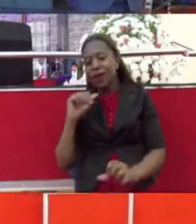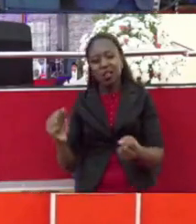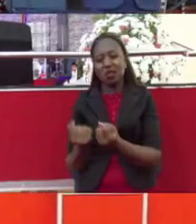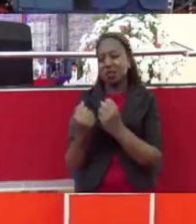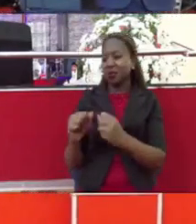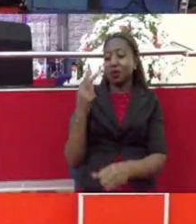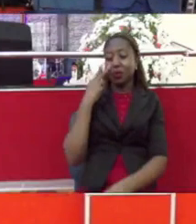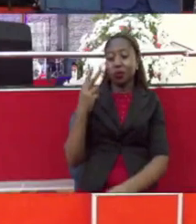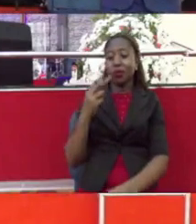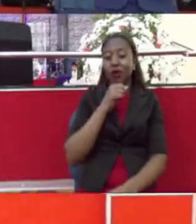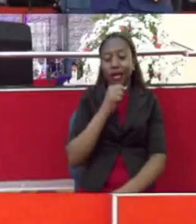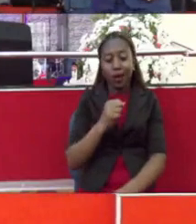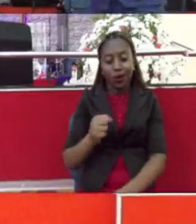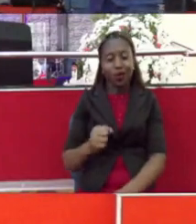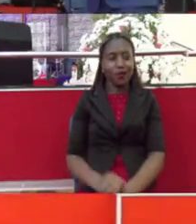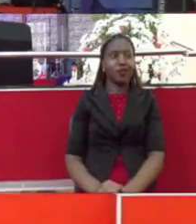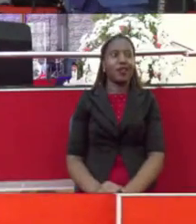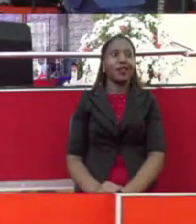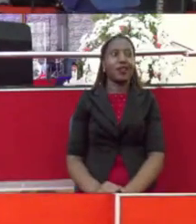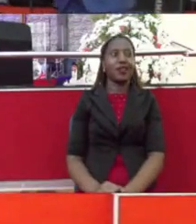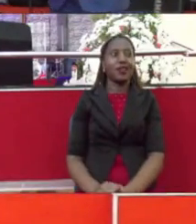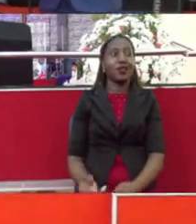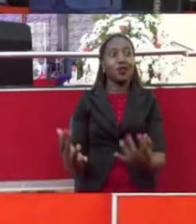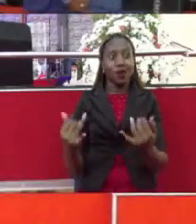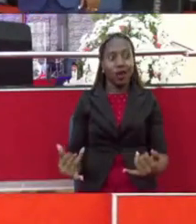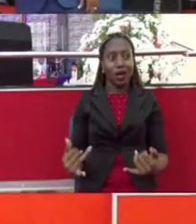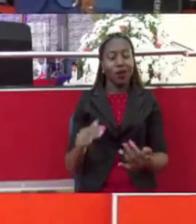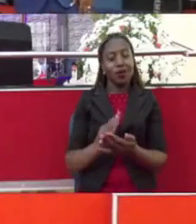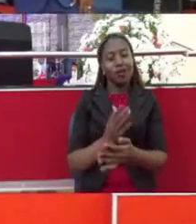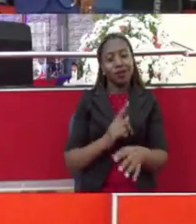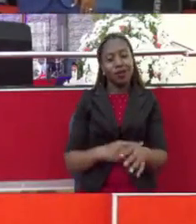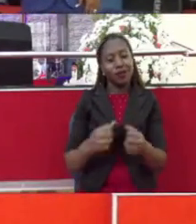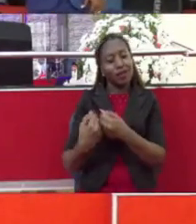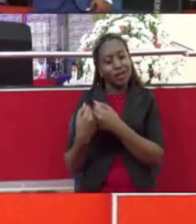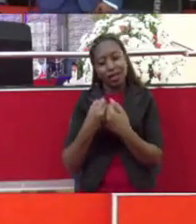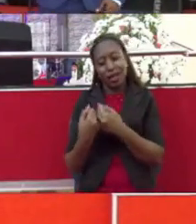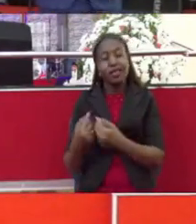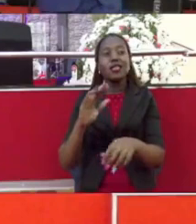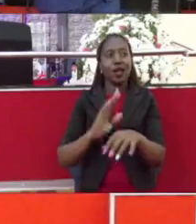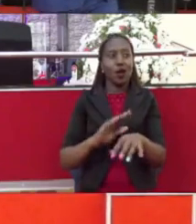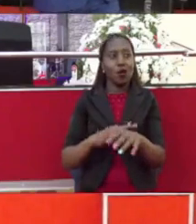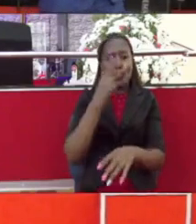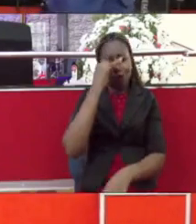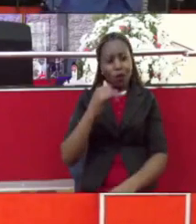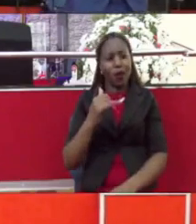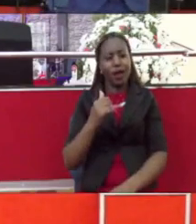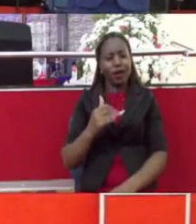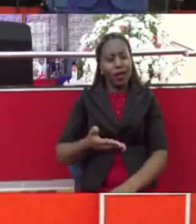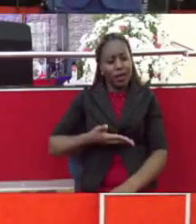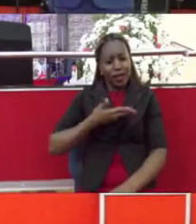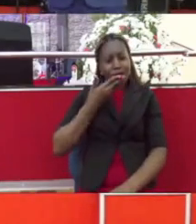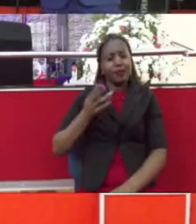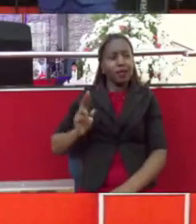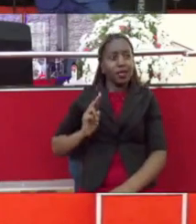kwa macho. So sometimes Penina is good. Penina wakati mwingine ni mzuri. Is able sometimes to provoke us. Anaweza kukuambia kitu. So